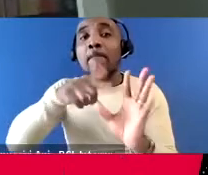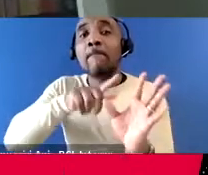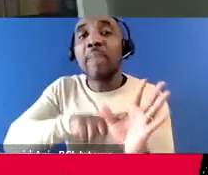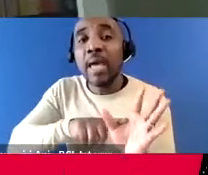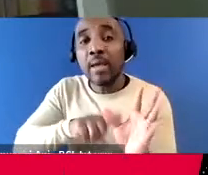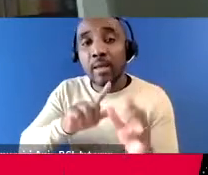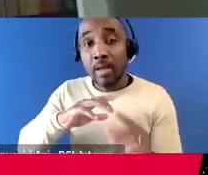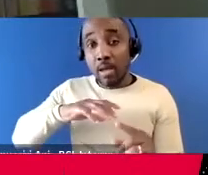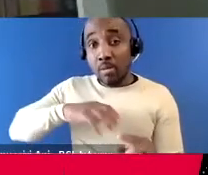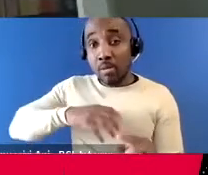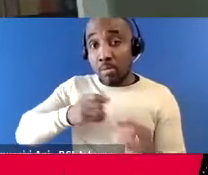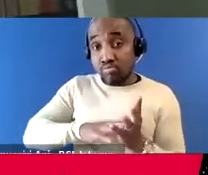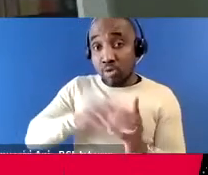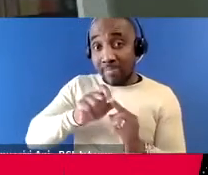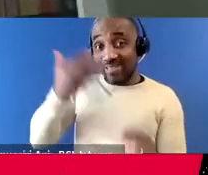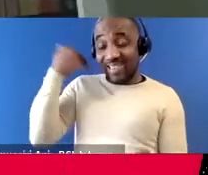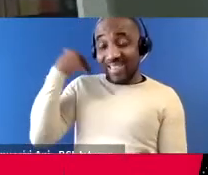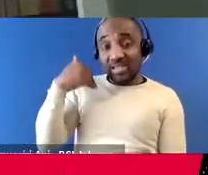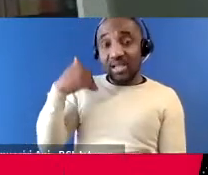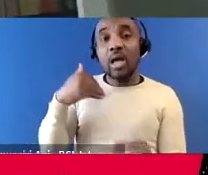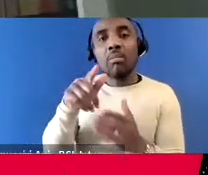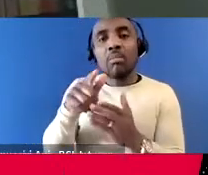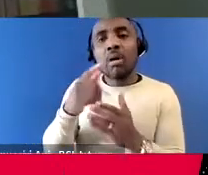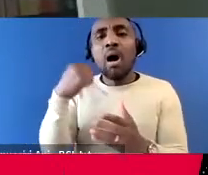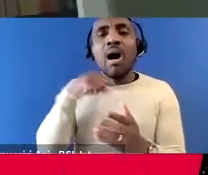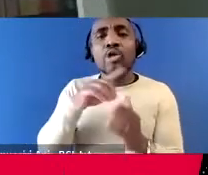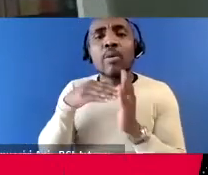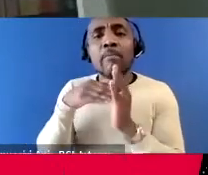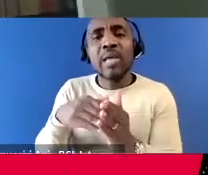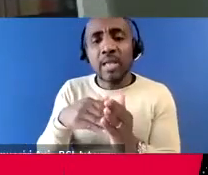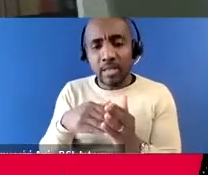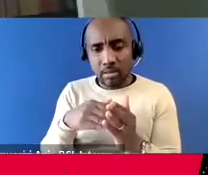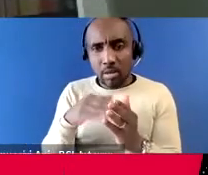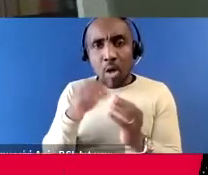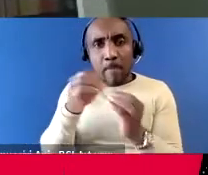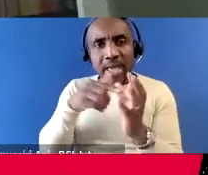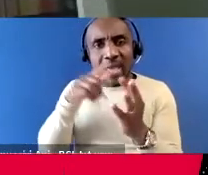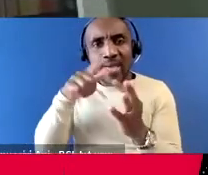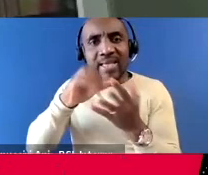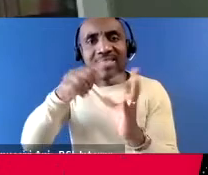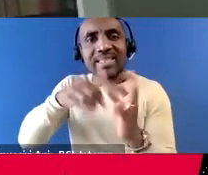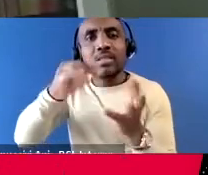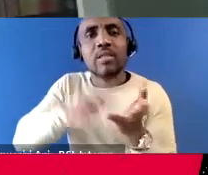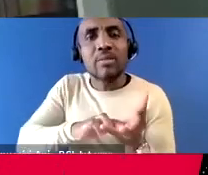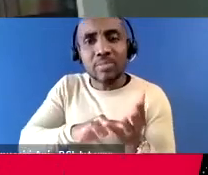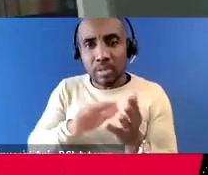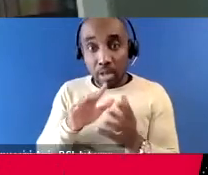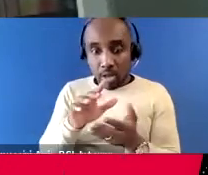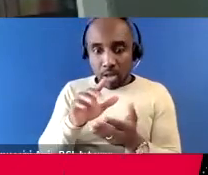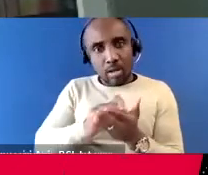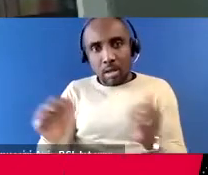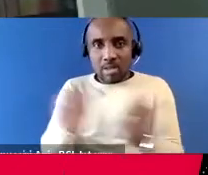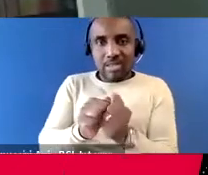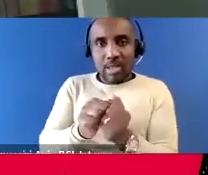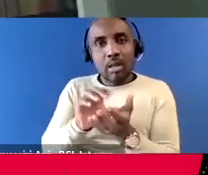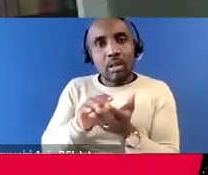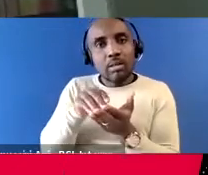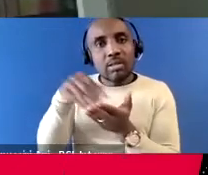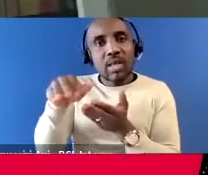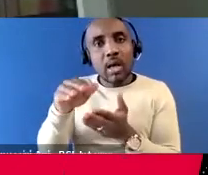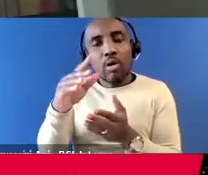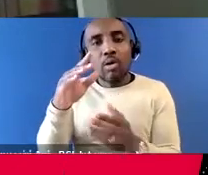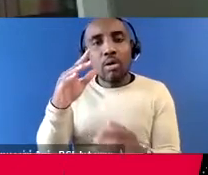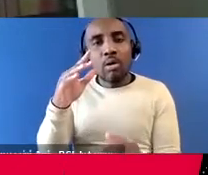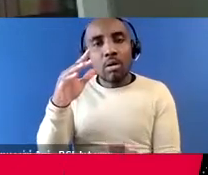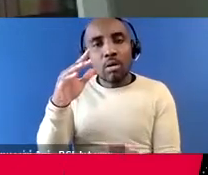100 million for BAE Systems to support Turkey's development of fighter jets. And they also partnered up on a joint venture